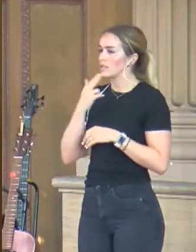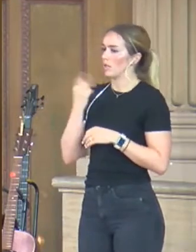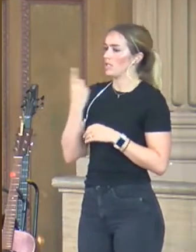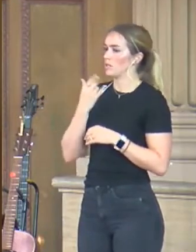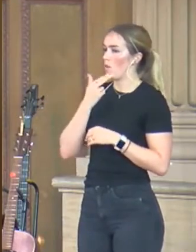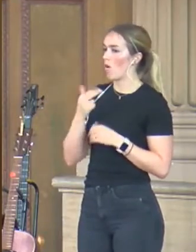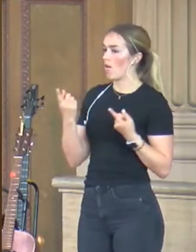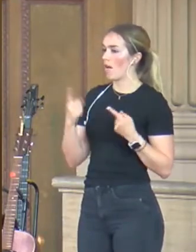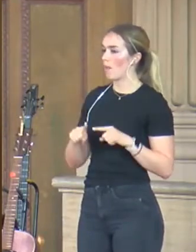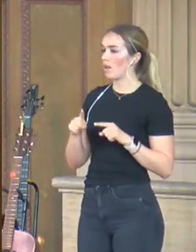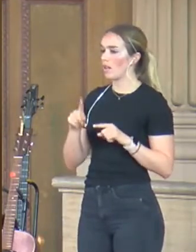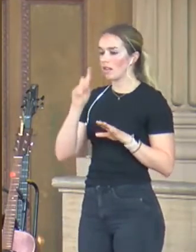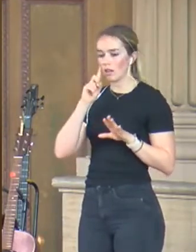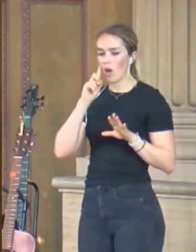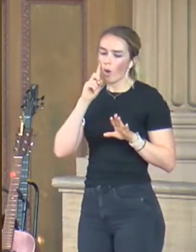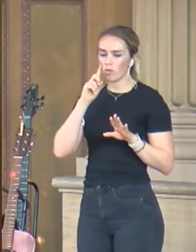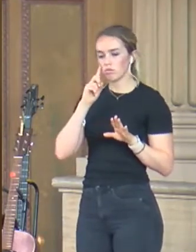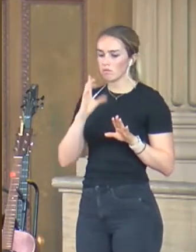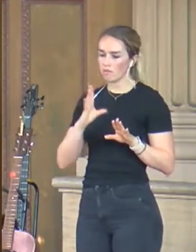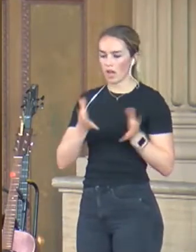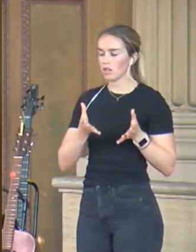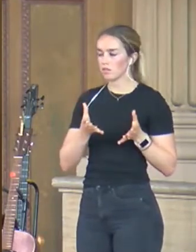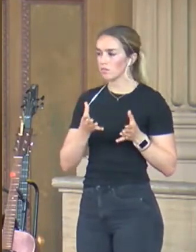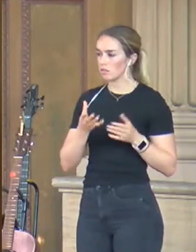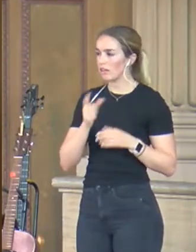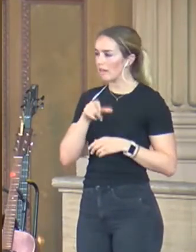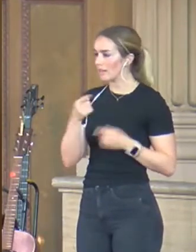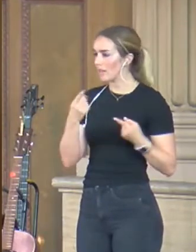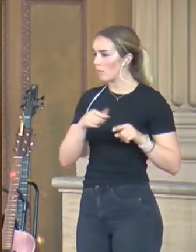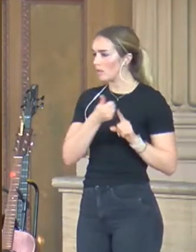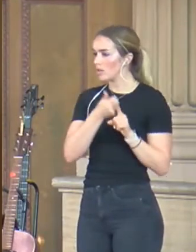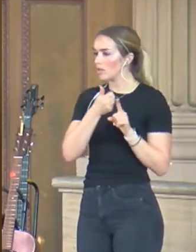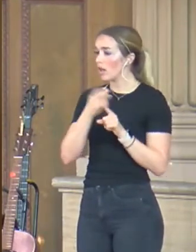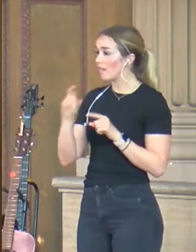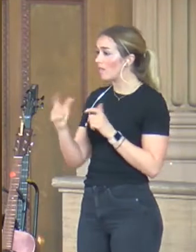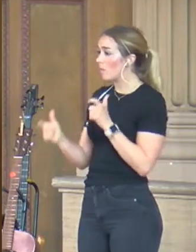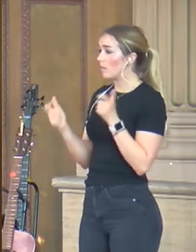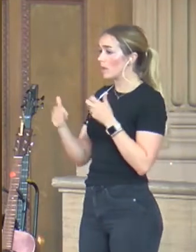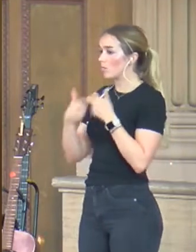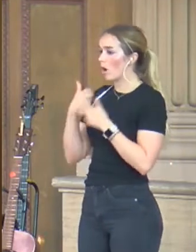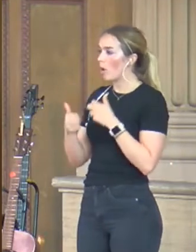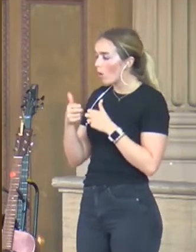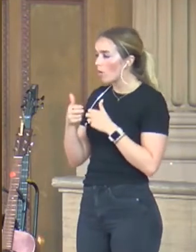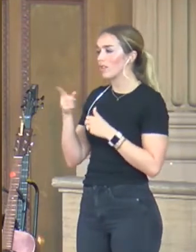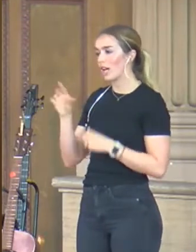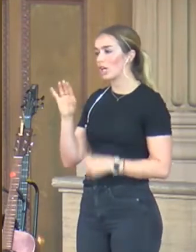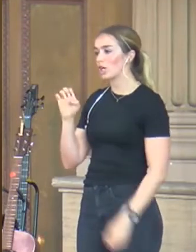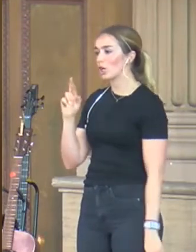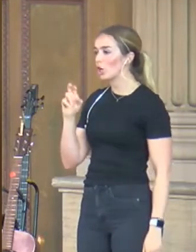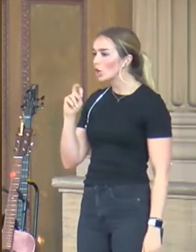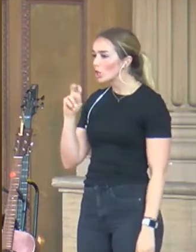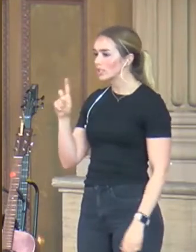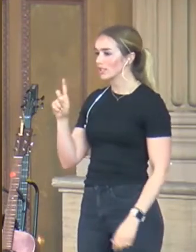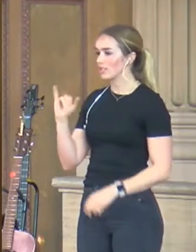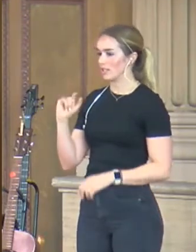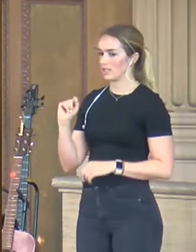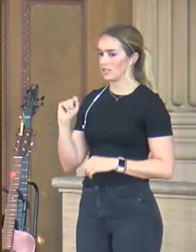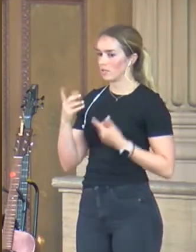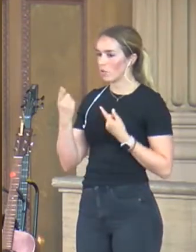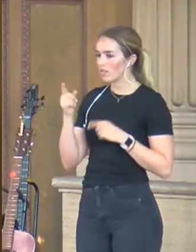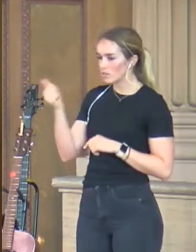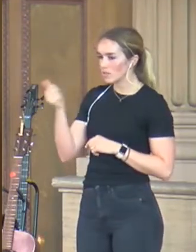has, like huge calamity come into their lives, we look for a huge cause. We just have this idea. They must have done something somewhere to